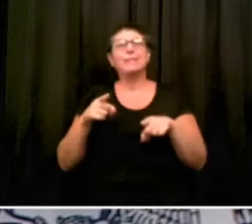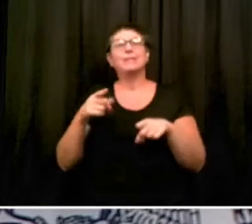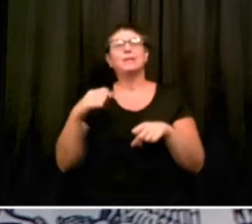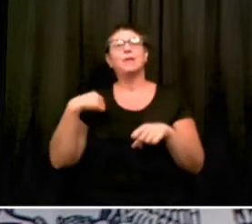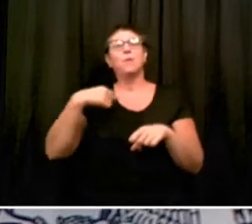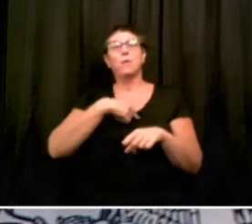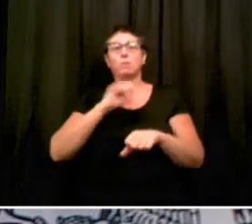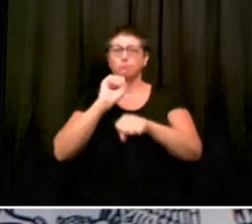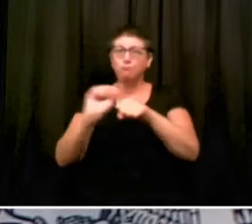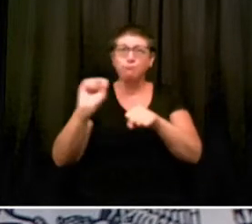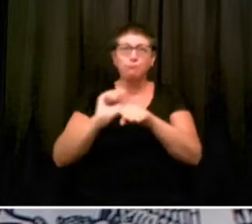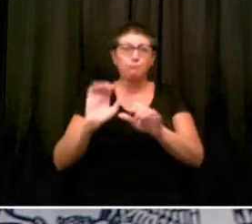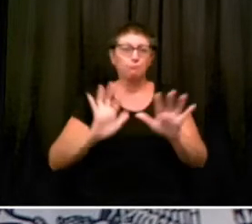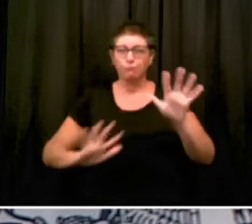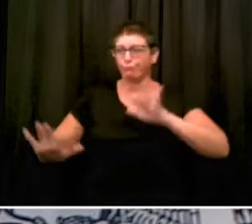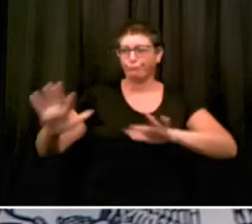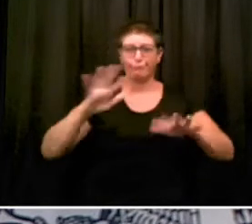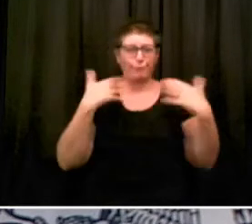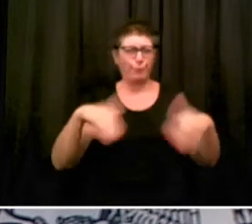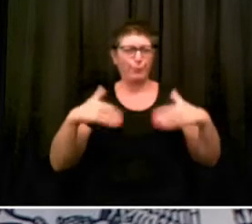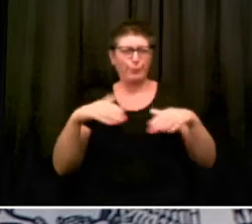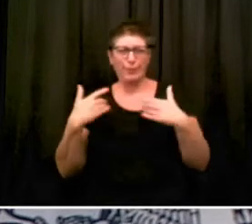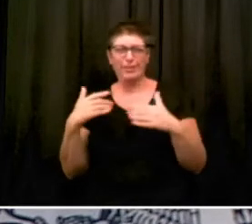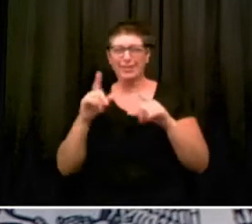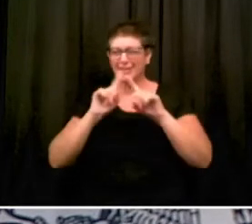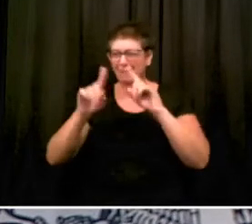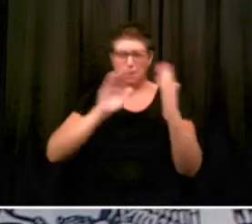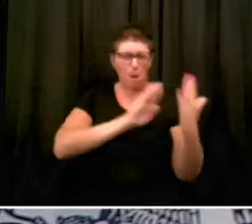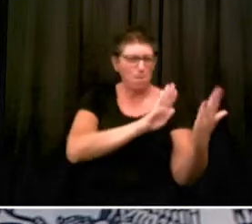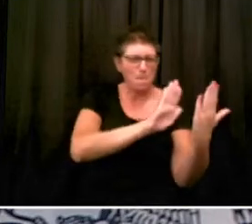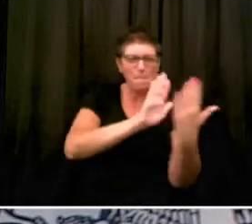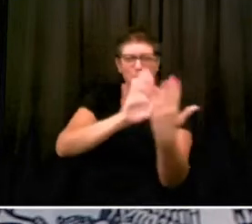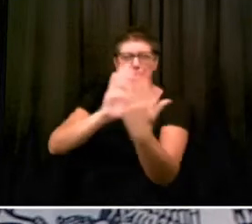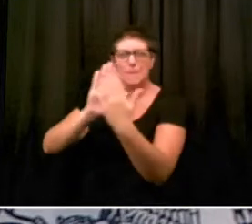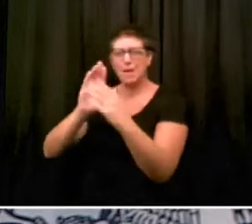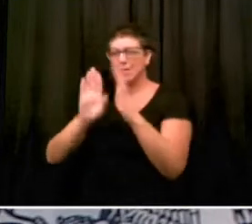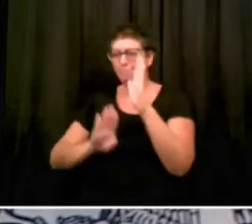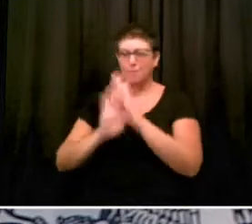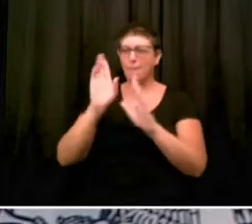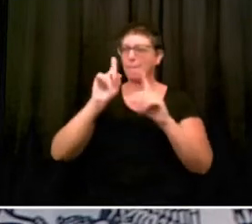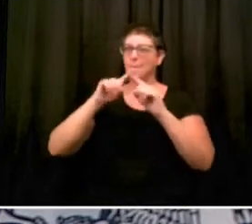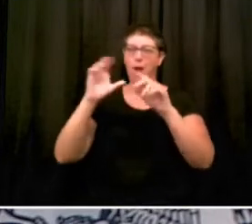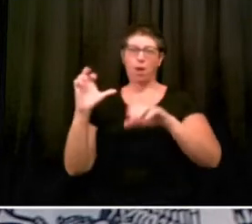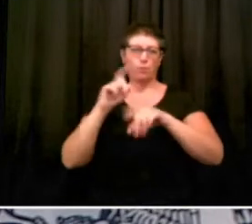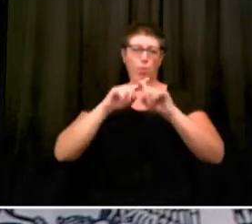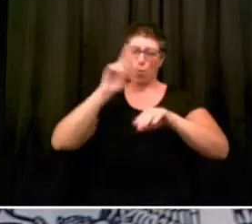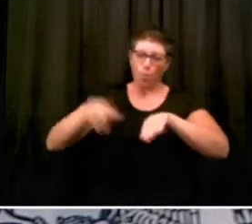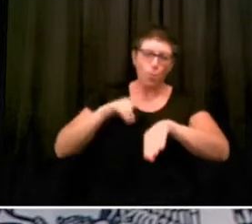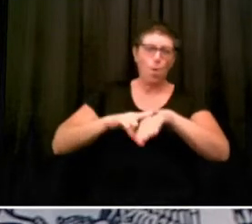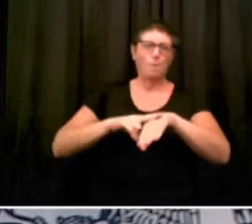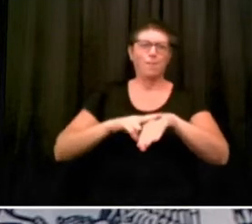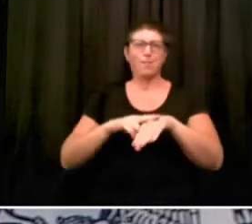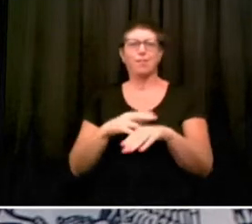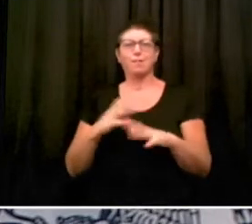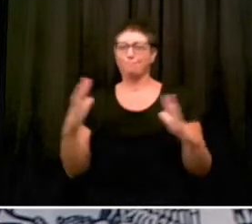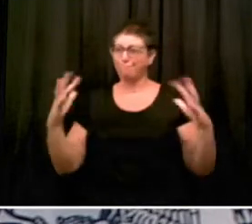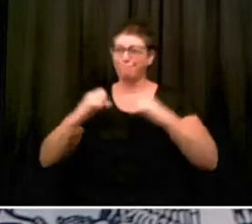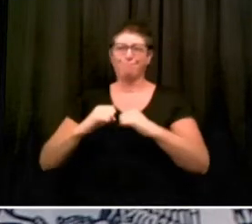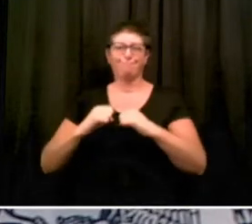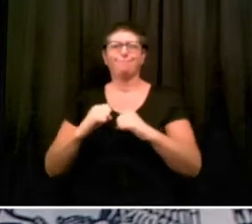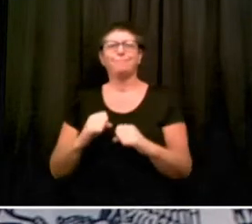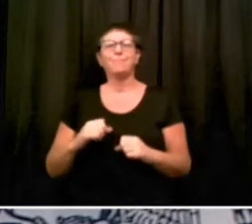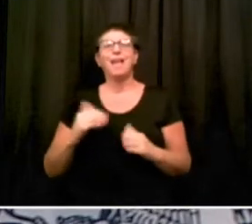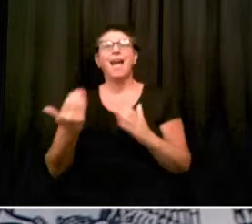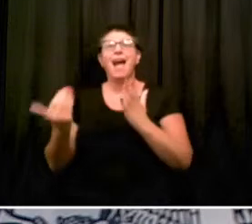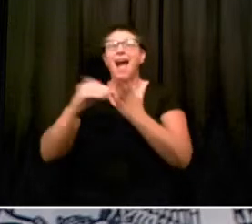about what we would have all been talking about a year ago today versus what we're talking about today. Everything simultaneously that we're